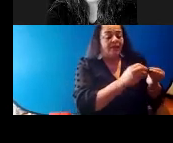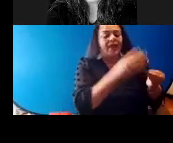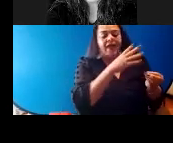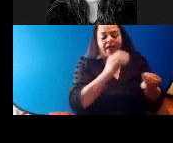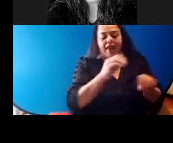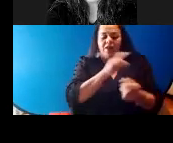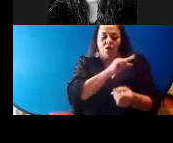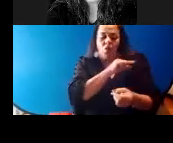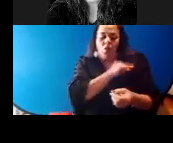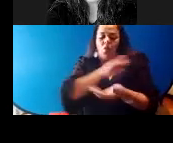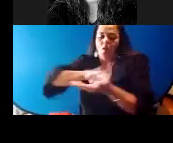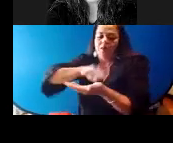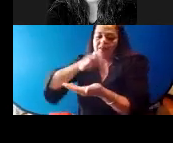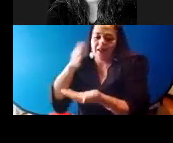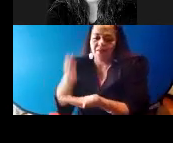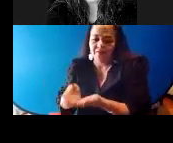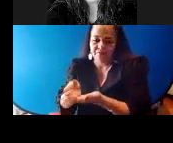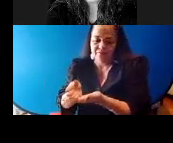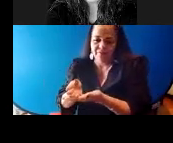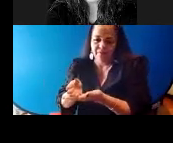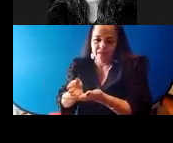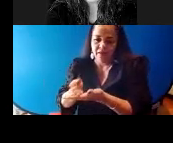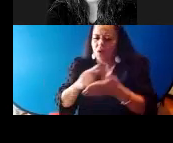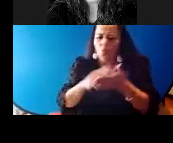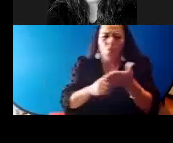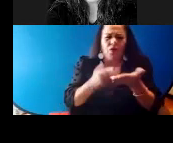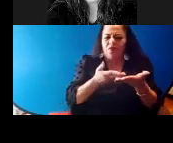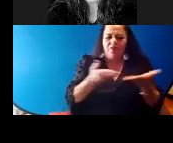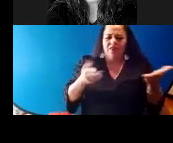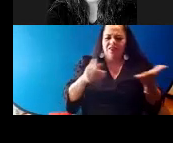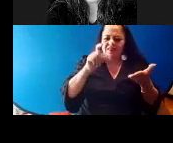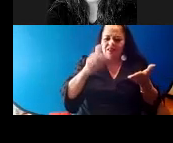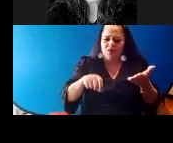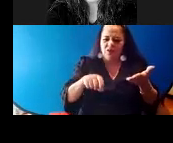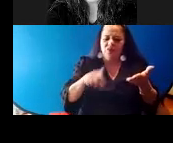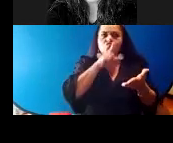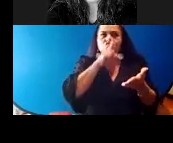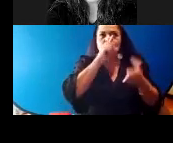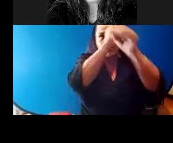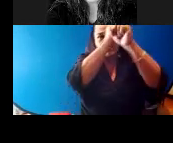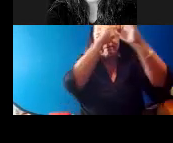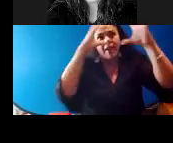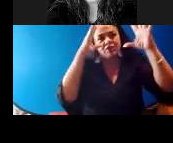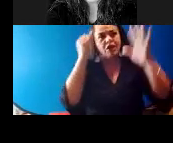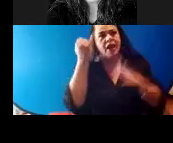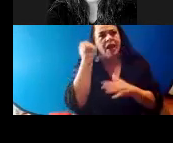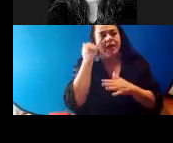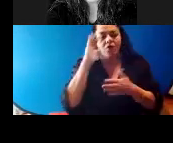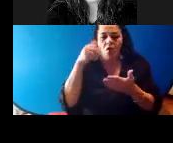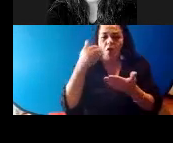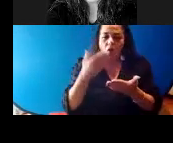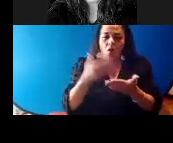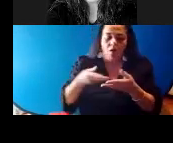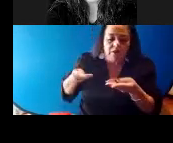data we often exclude. And what are the things we need to do to really reimagine? And imagine if we were all spending all of